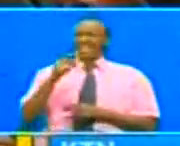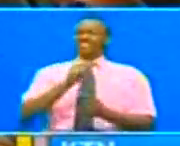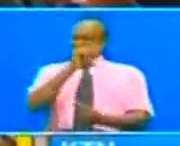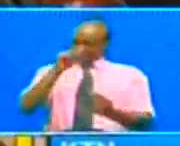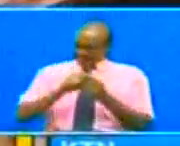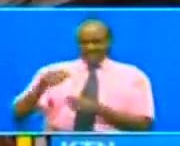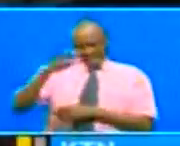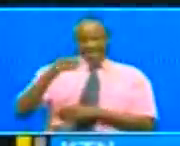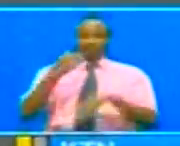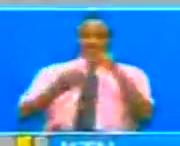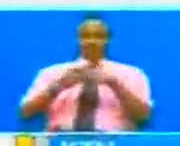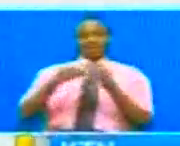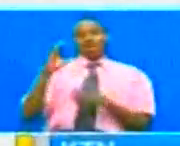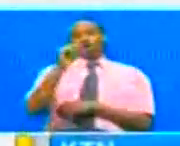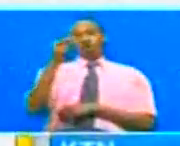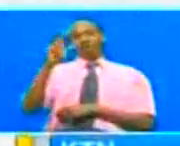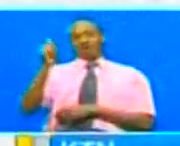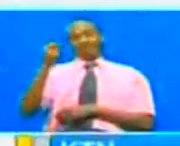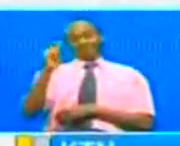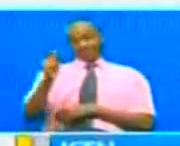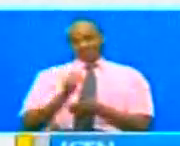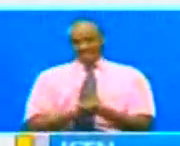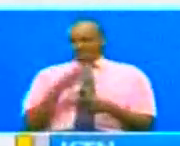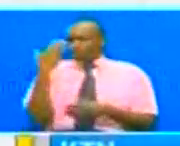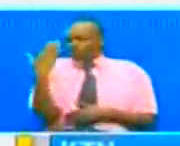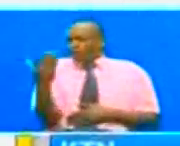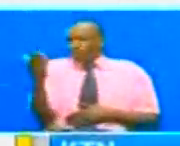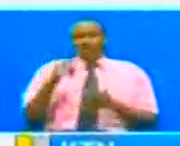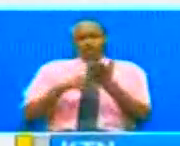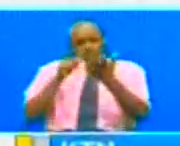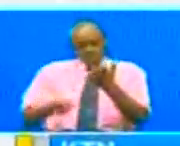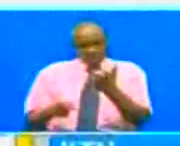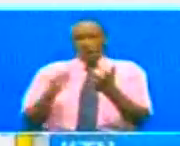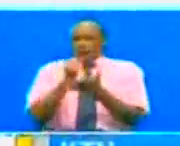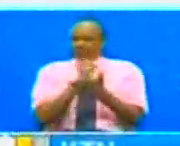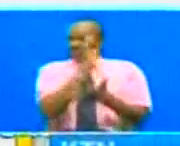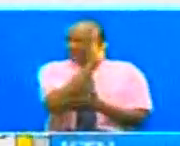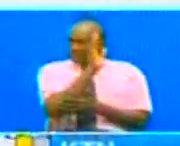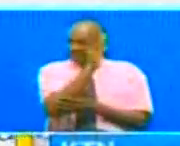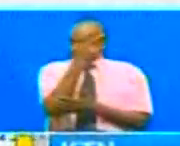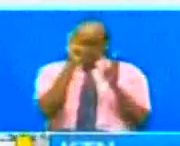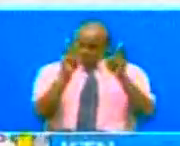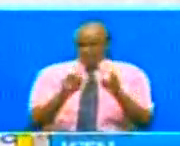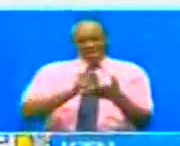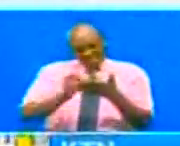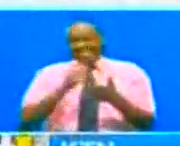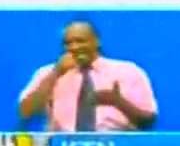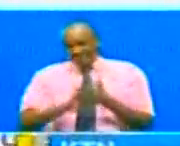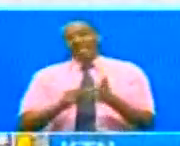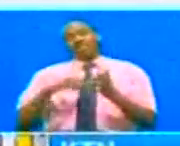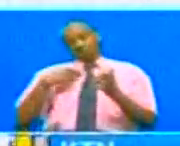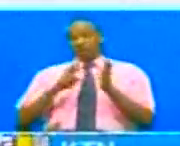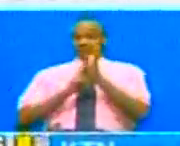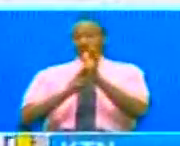place that is put for the convent. Documents in our possession suggest that the Archbishop's office writes and signs several letters on behalf of